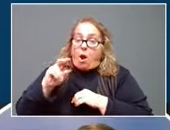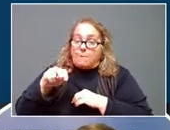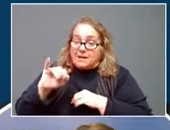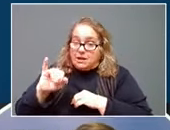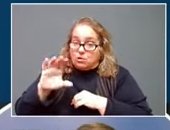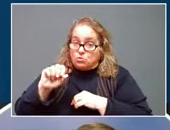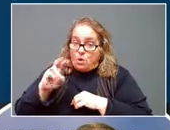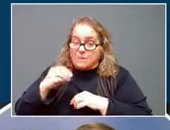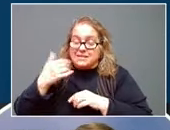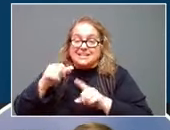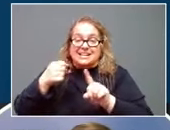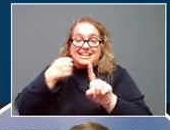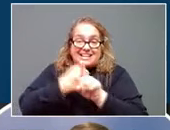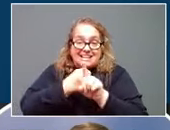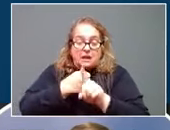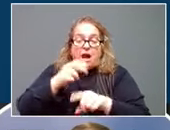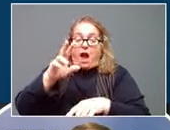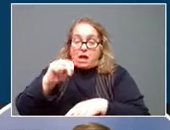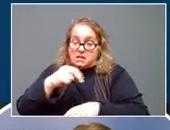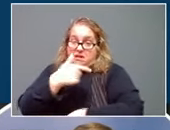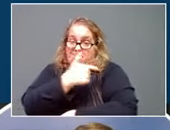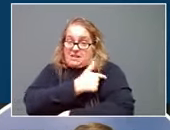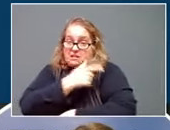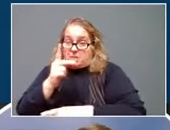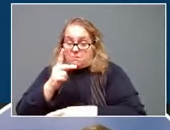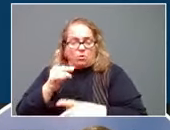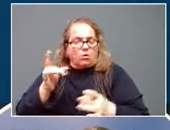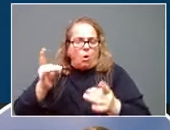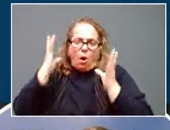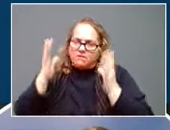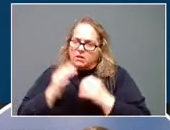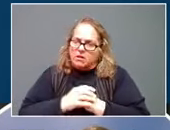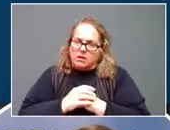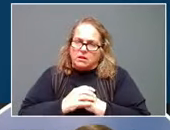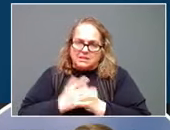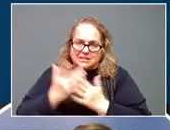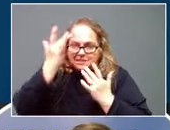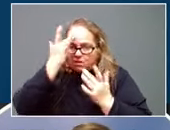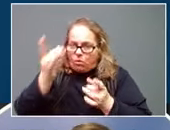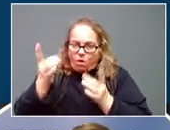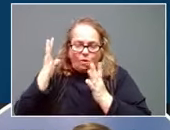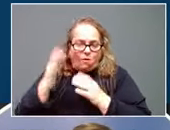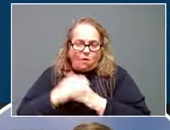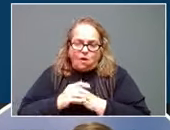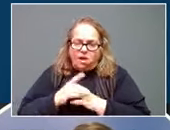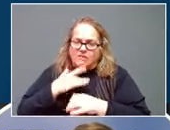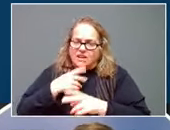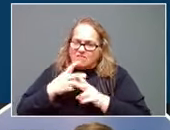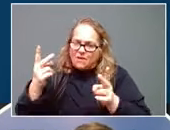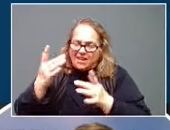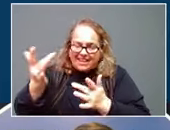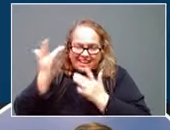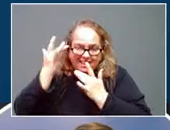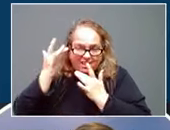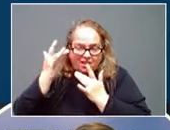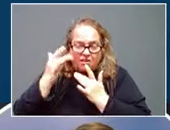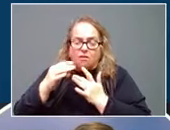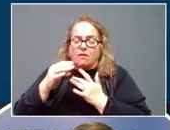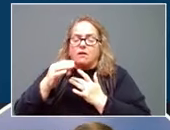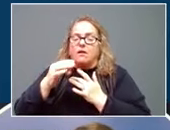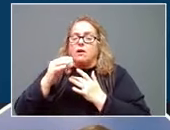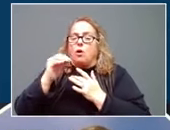folks like a truck in most situations, causing them to feel ill at the least or